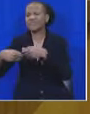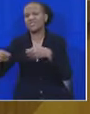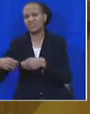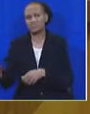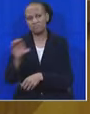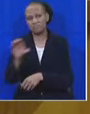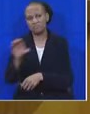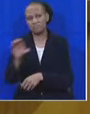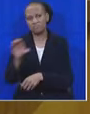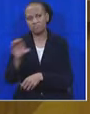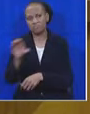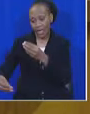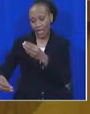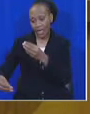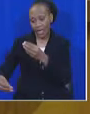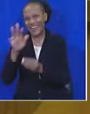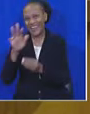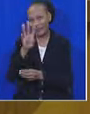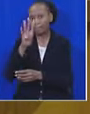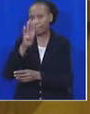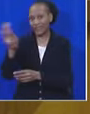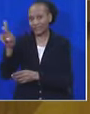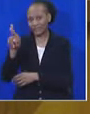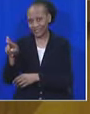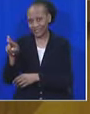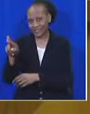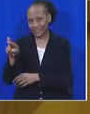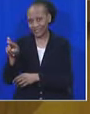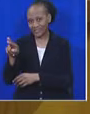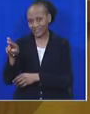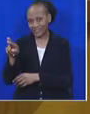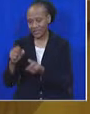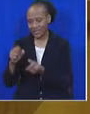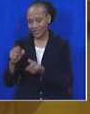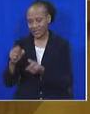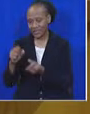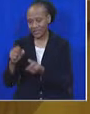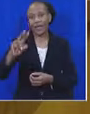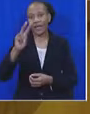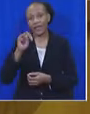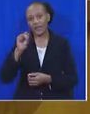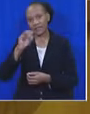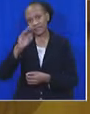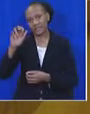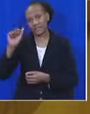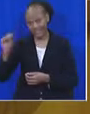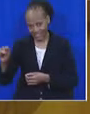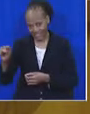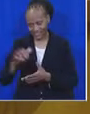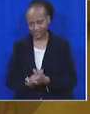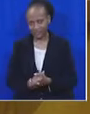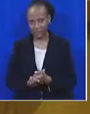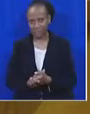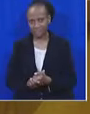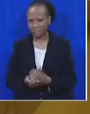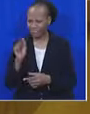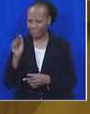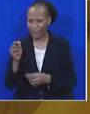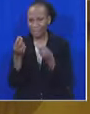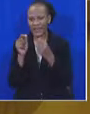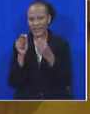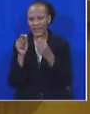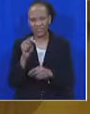then you've got an additional 9 billion rands that goes through NSFAS. We can retain that or increase it